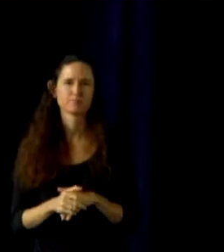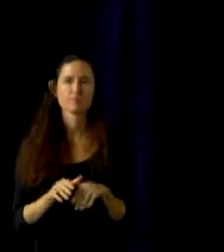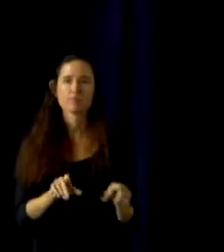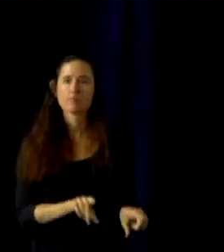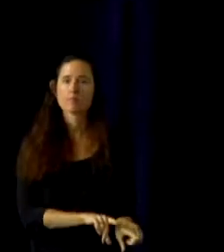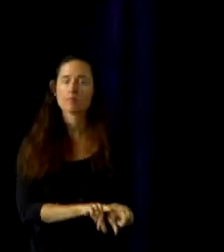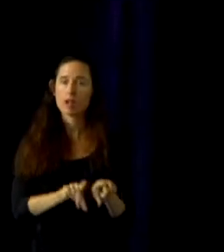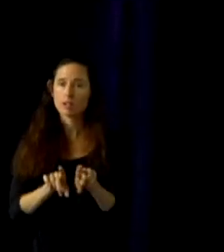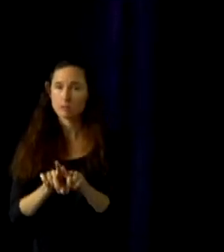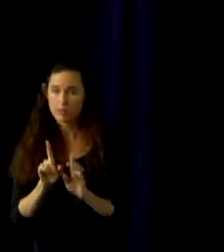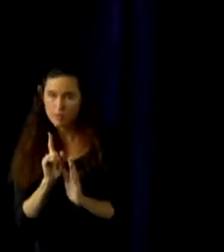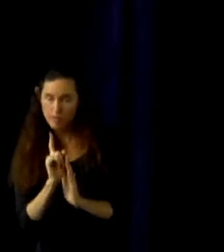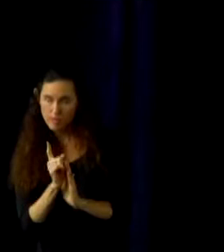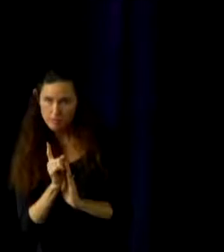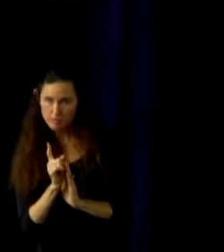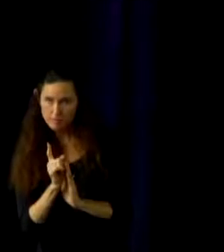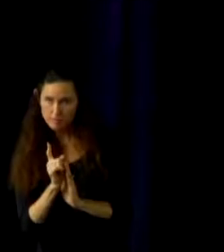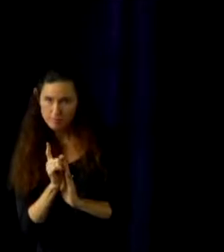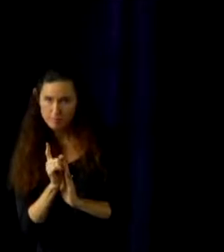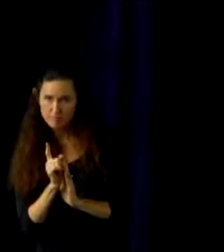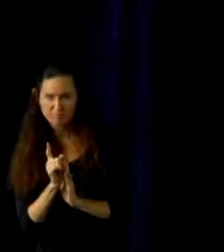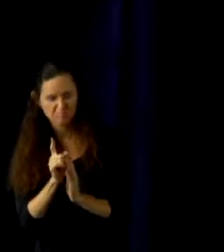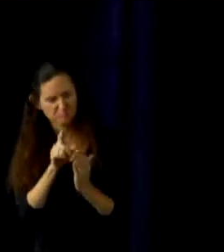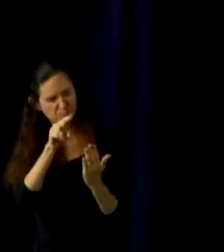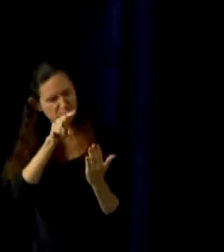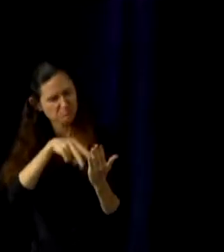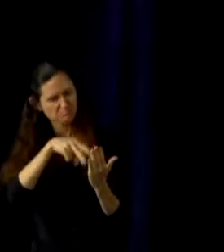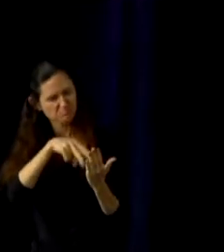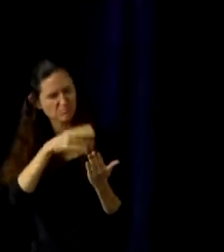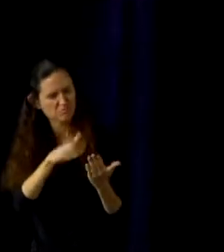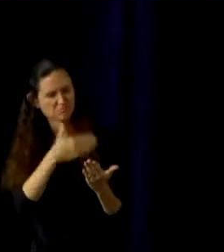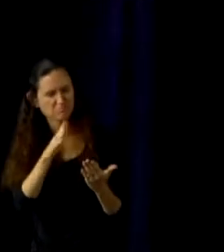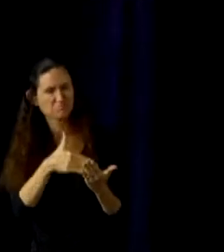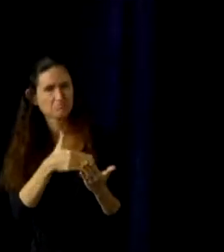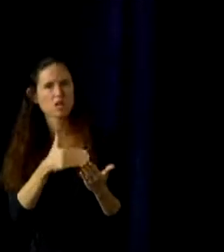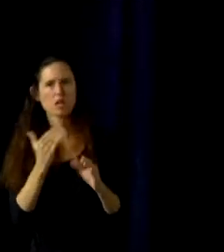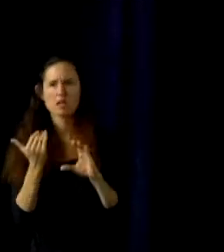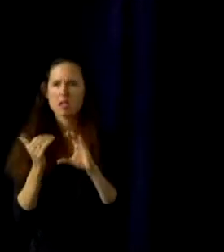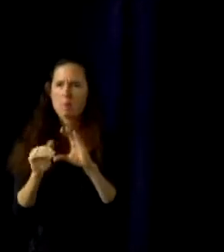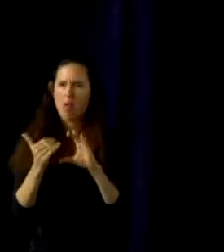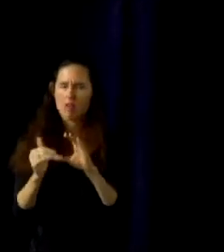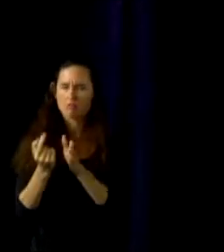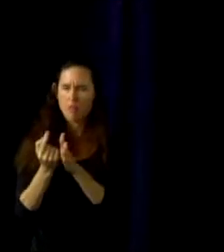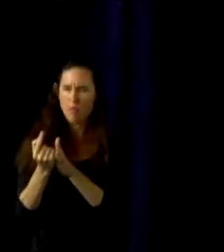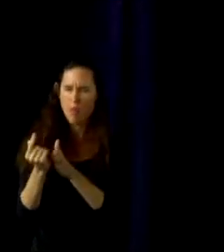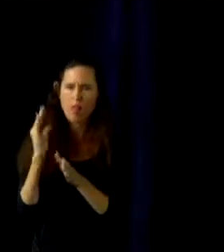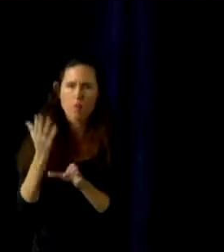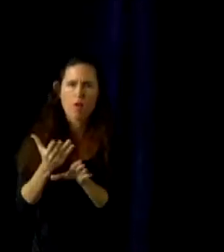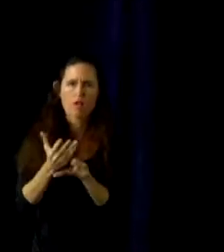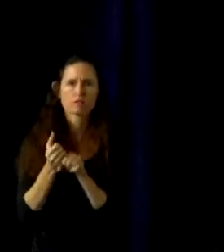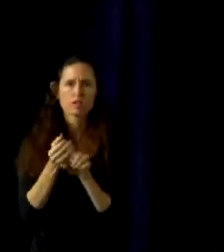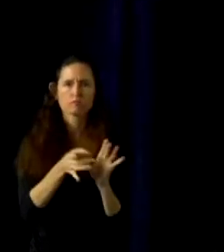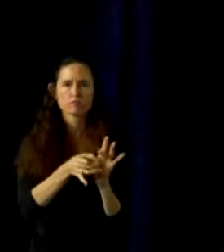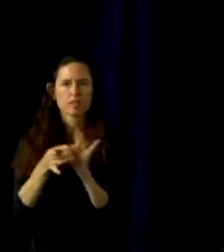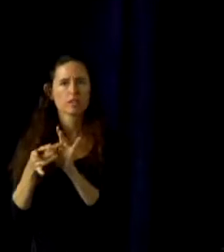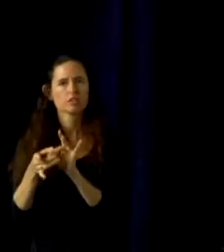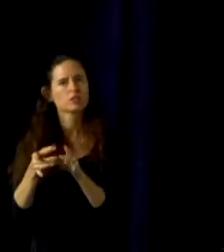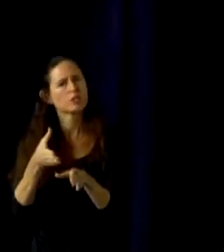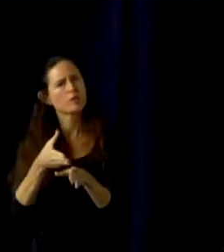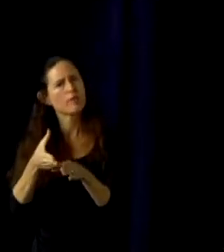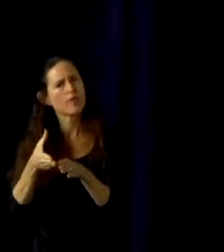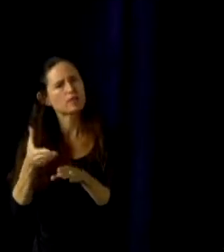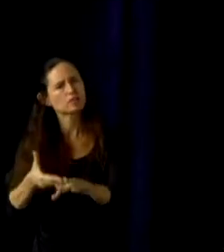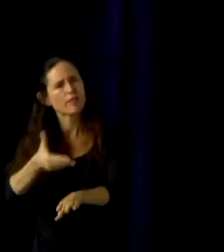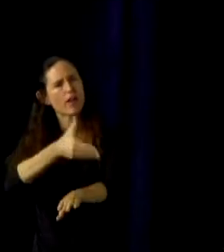when you have a spare moment, look over some of the other items. You'll receive weekly emails, by the way, regarding those professional development opportunities. Just take a